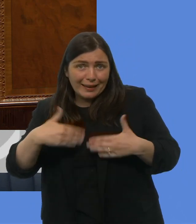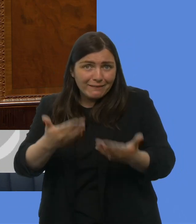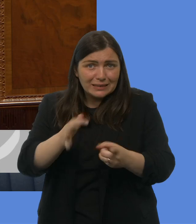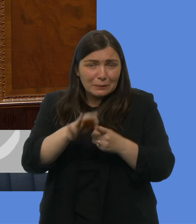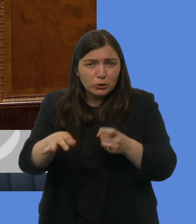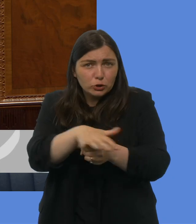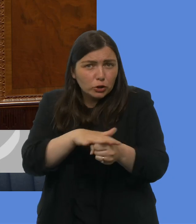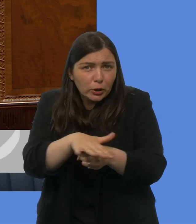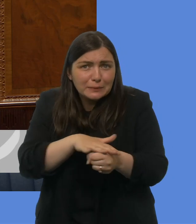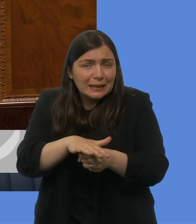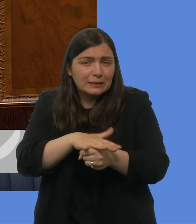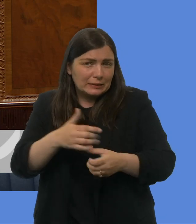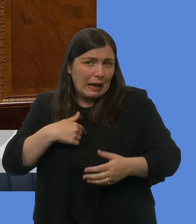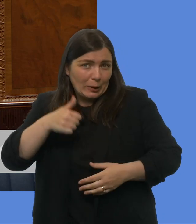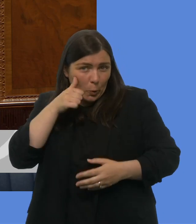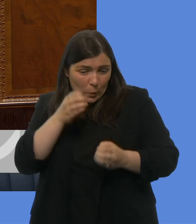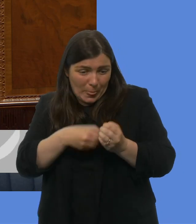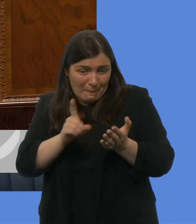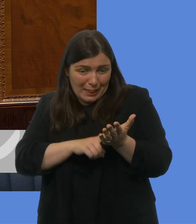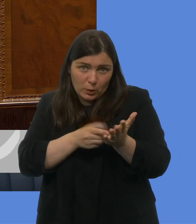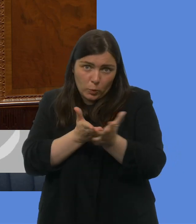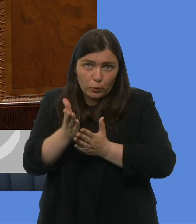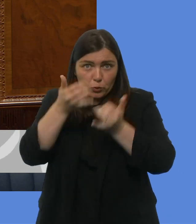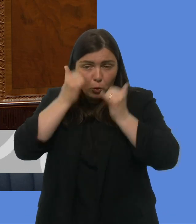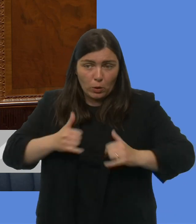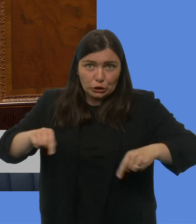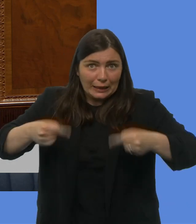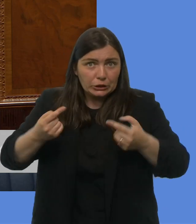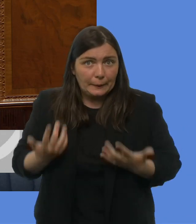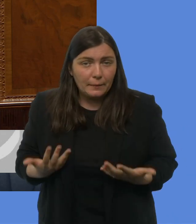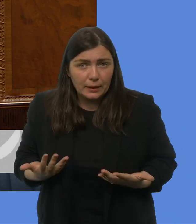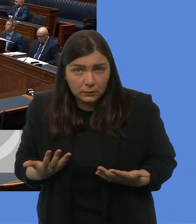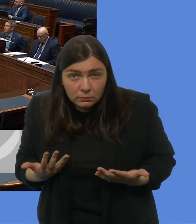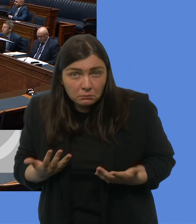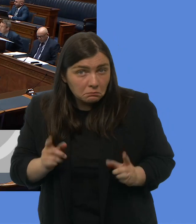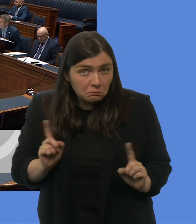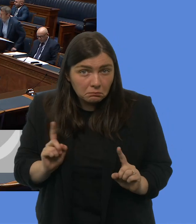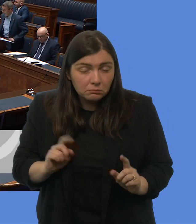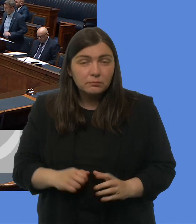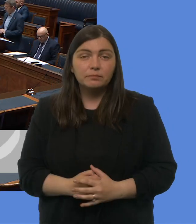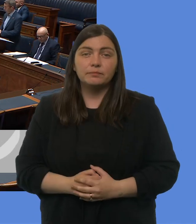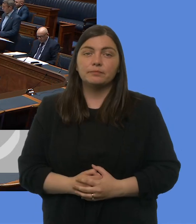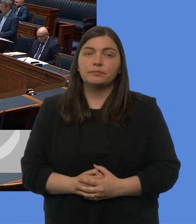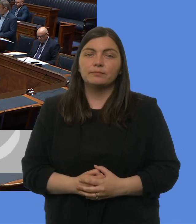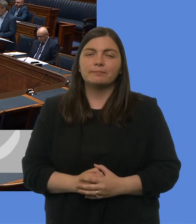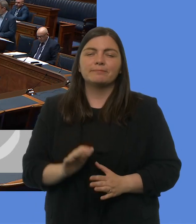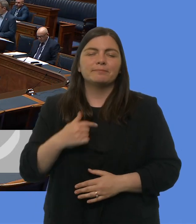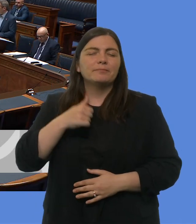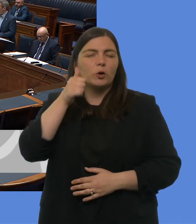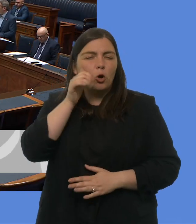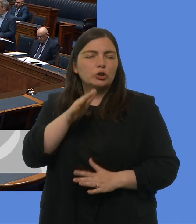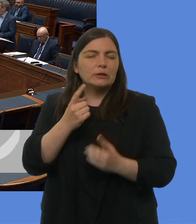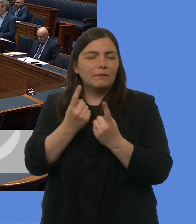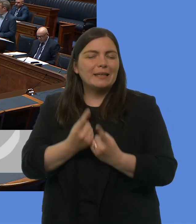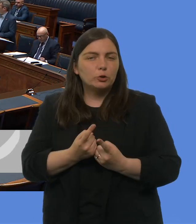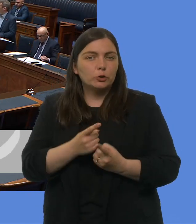being a court challenge, will there be an opportunity to the Minister to look at this again? Minister. I'm conscious of these issues because I've